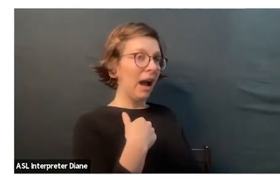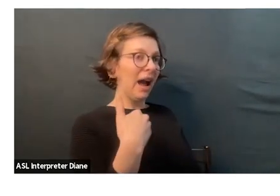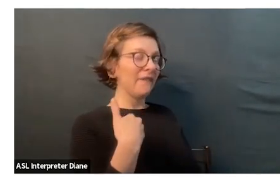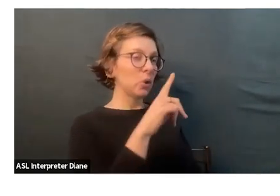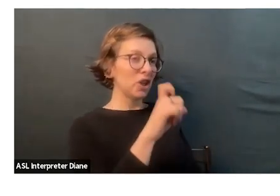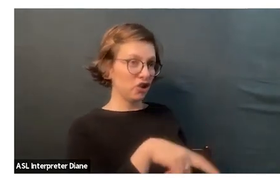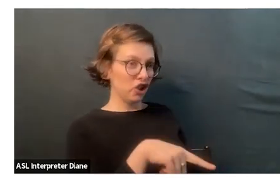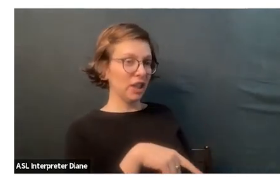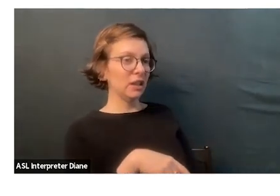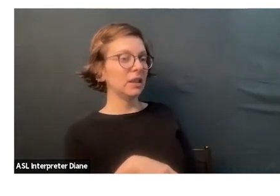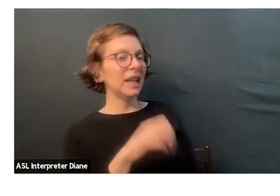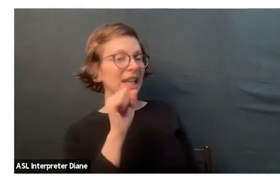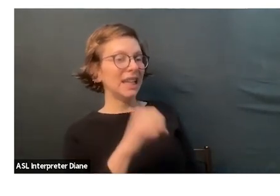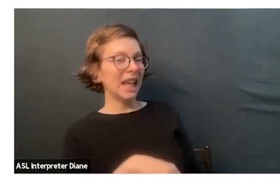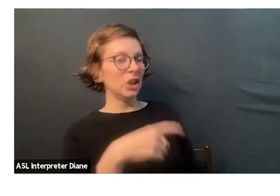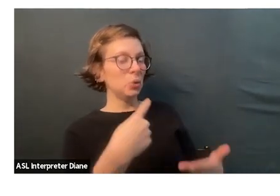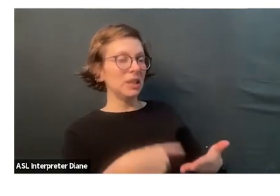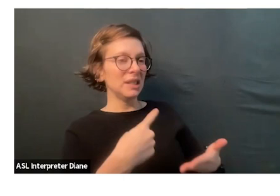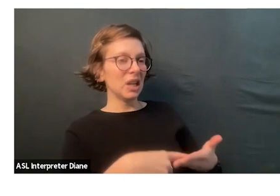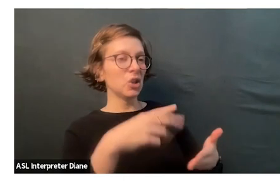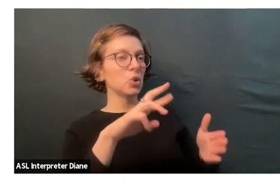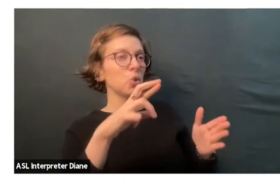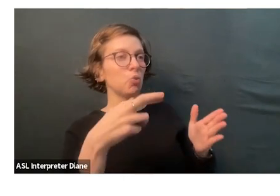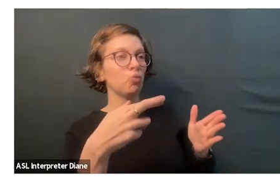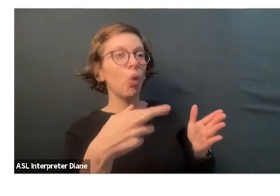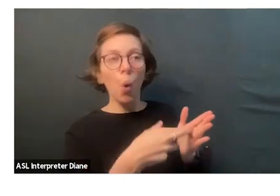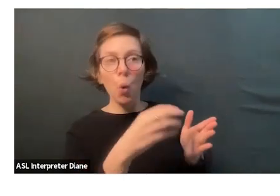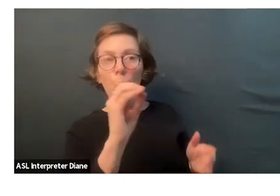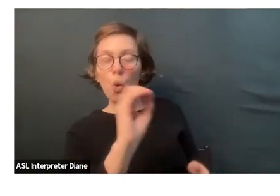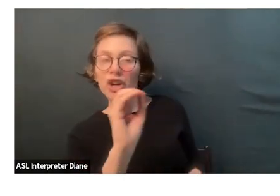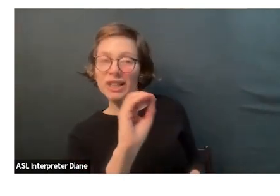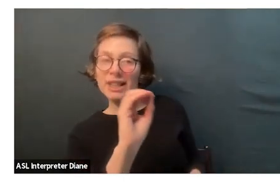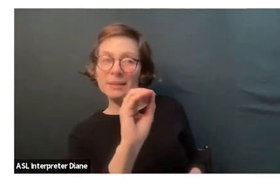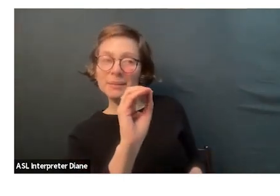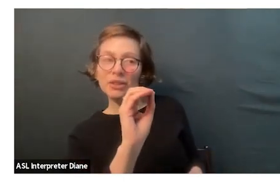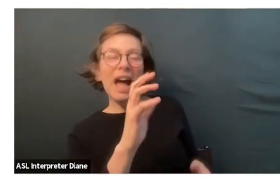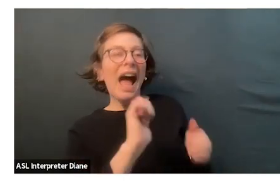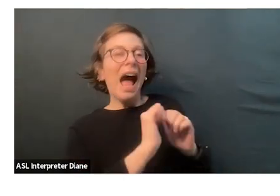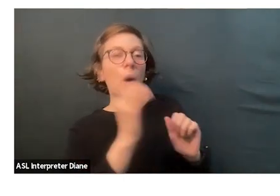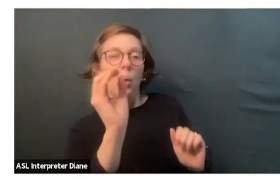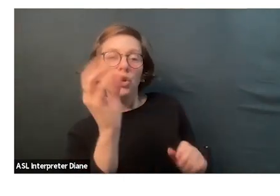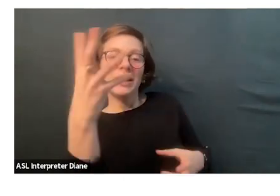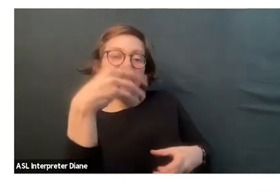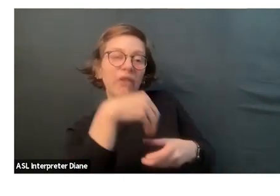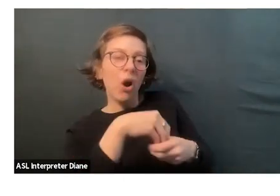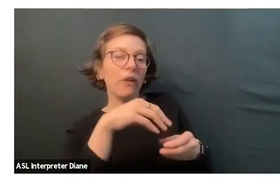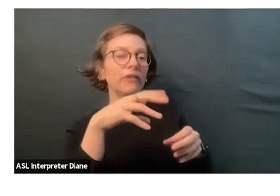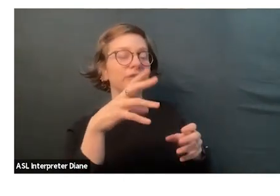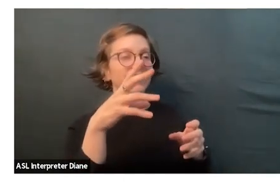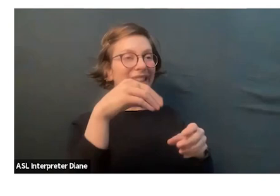given the state of affairs in Syria and Turkey, but obviously not exclusively Syria and Turkey. I will just share an